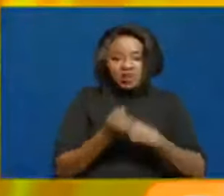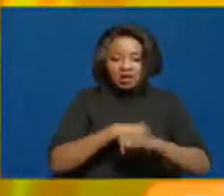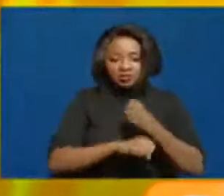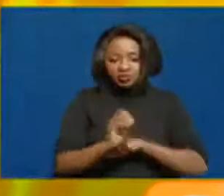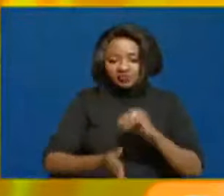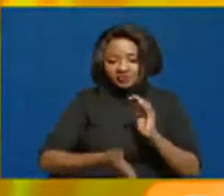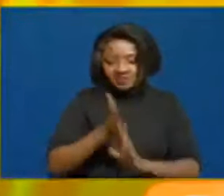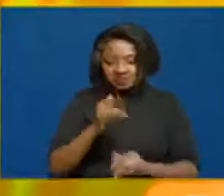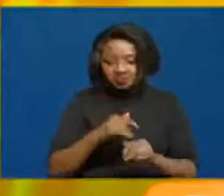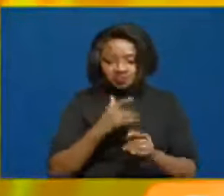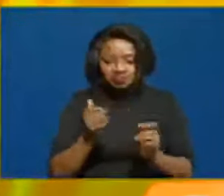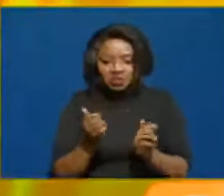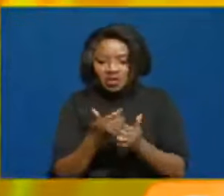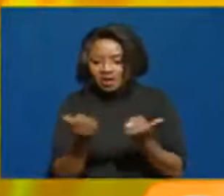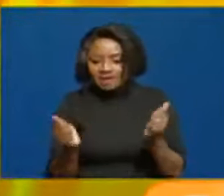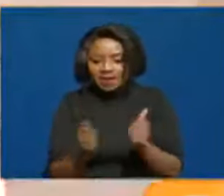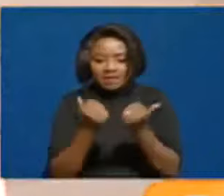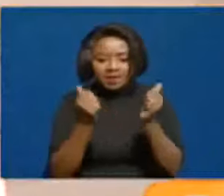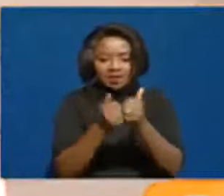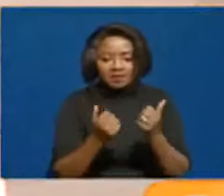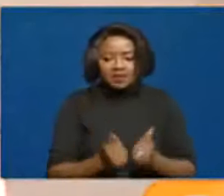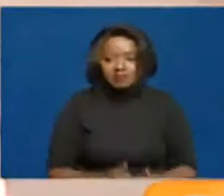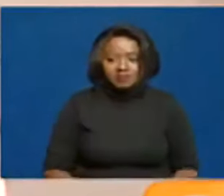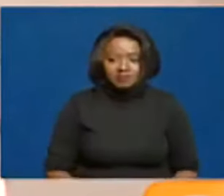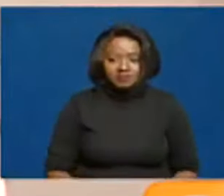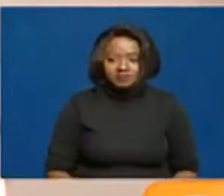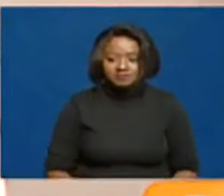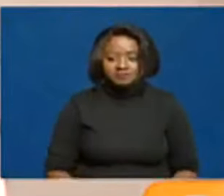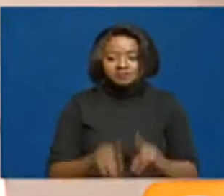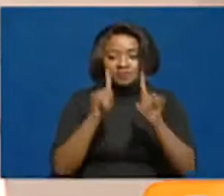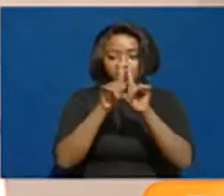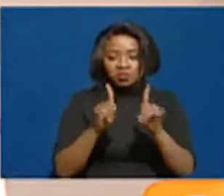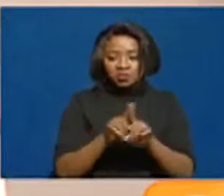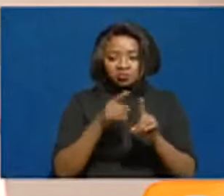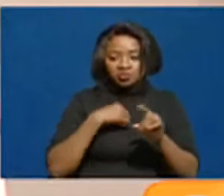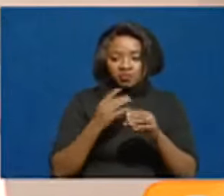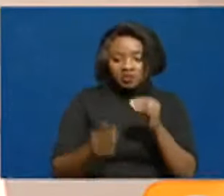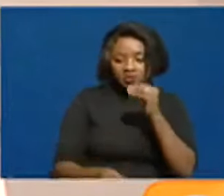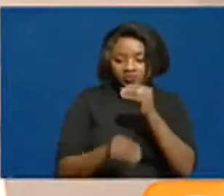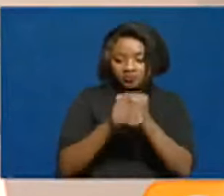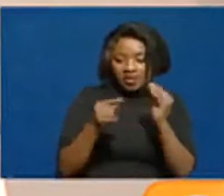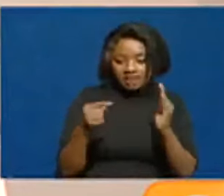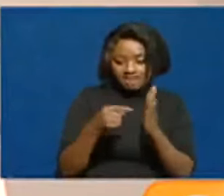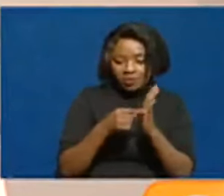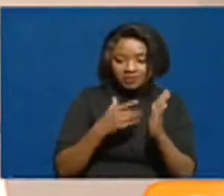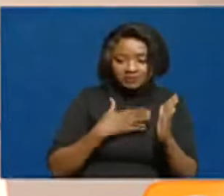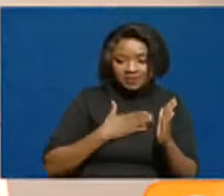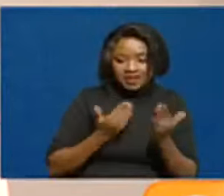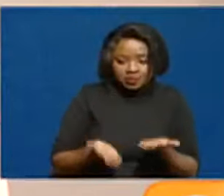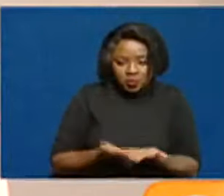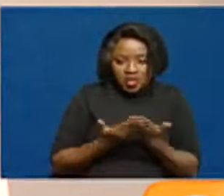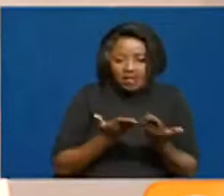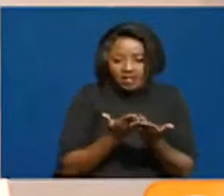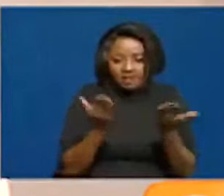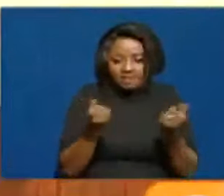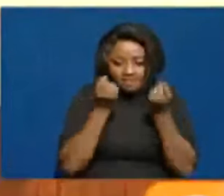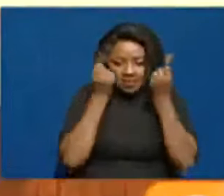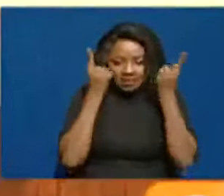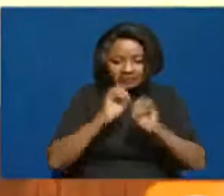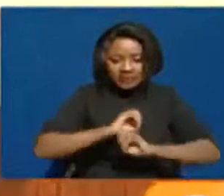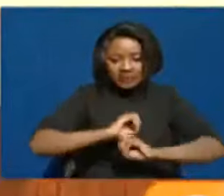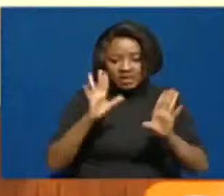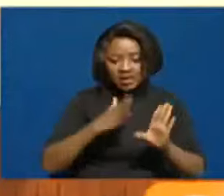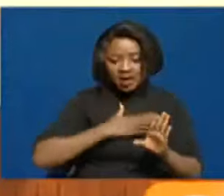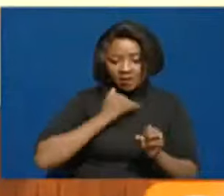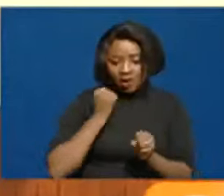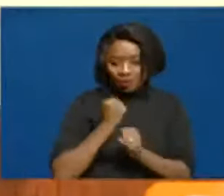to incidents. All right. Yes. Blessing. Yes. You. If I add something which I need to enhance what you have said. Okay.